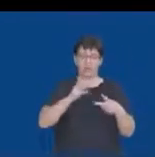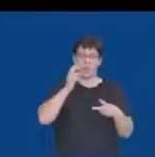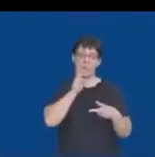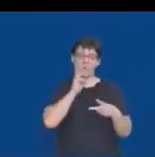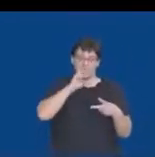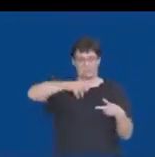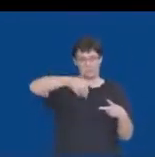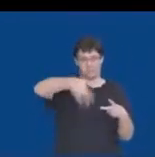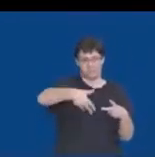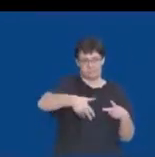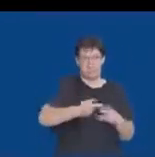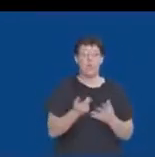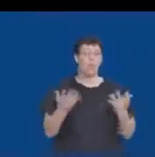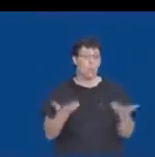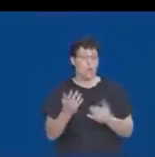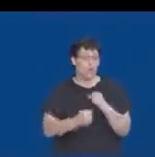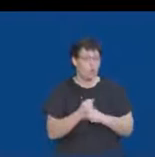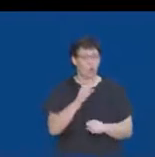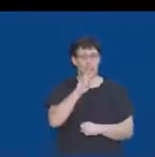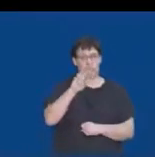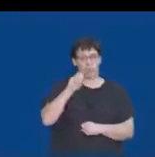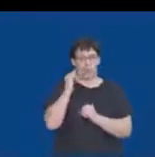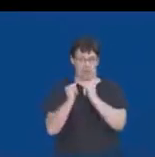in 2011. So we have